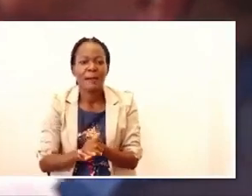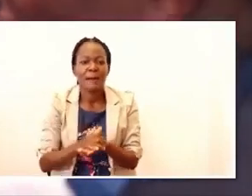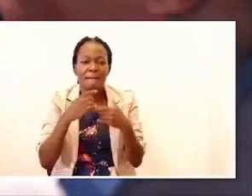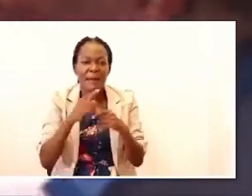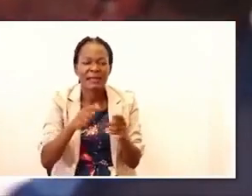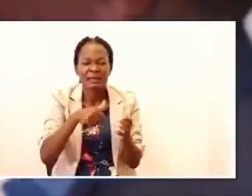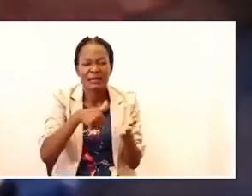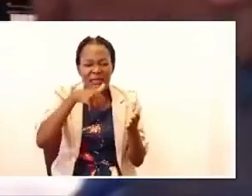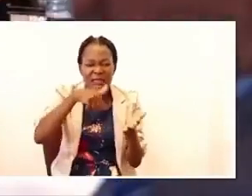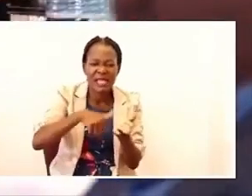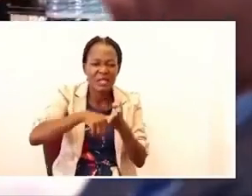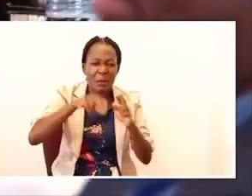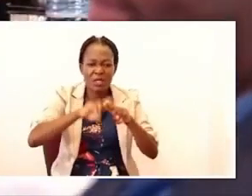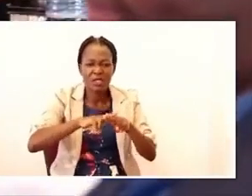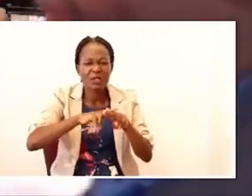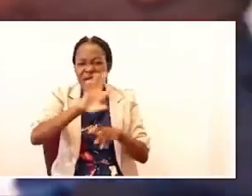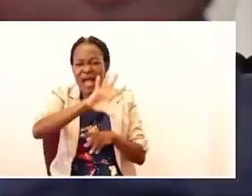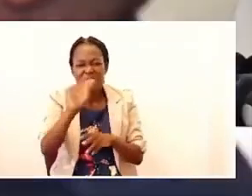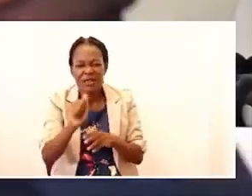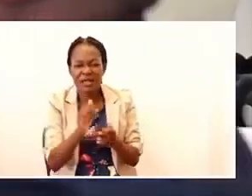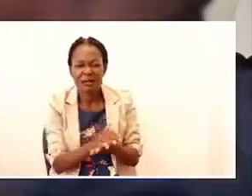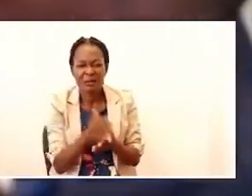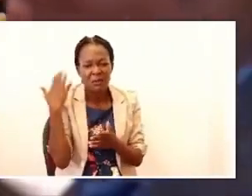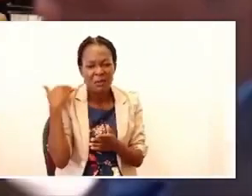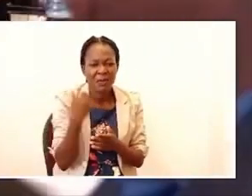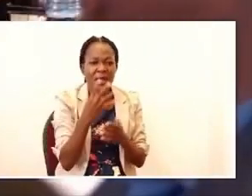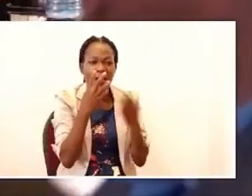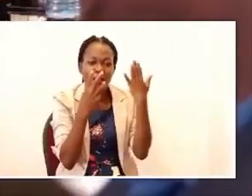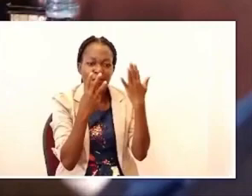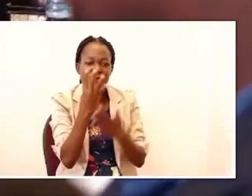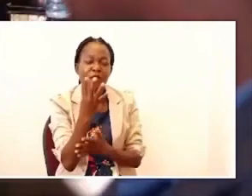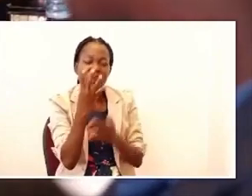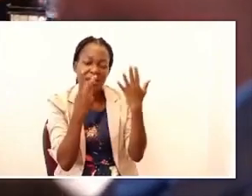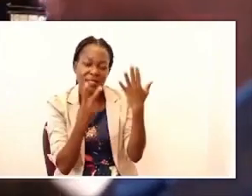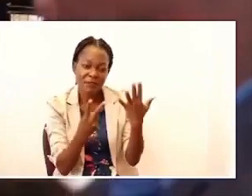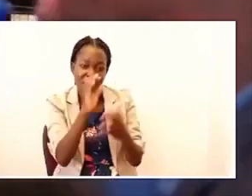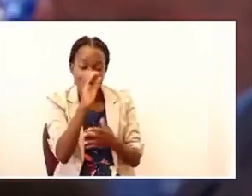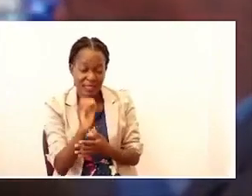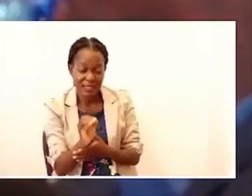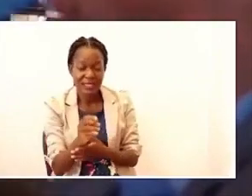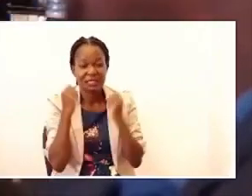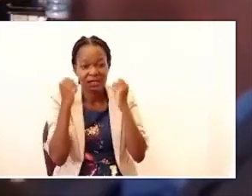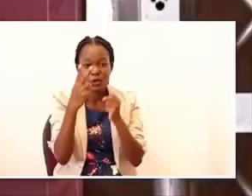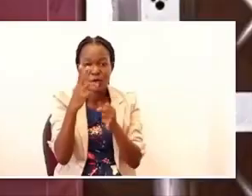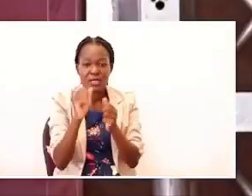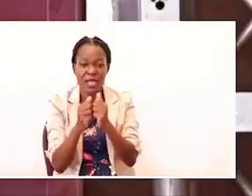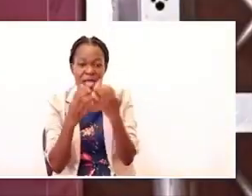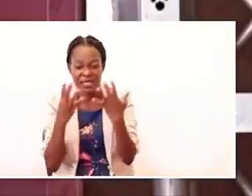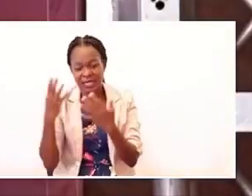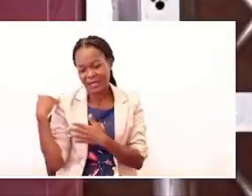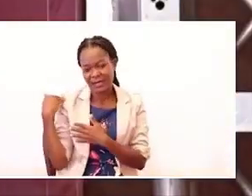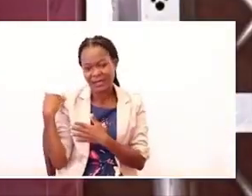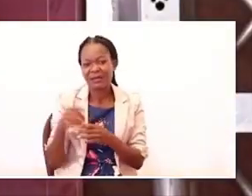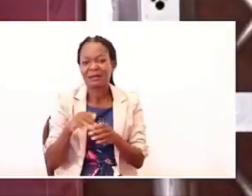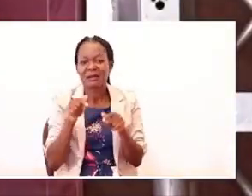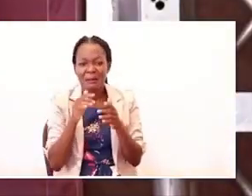Africa was in the region of about 47% of GDP in the same 2018, by way of comparison, and